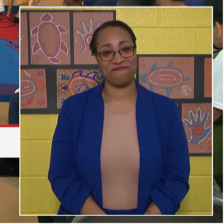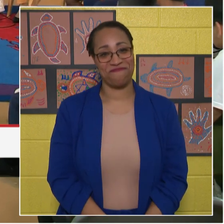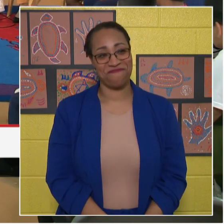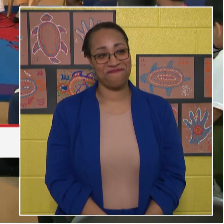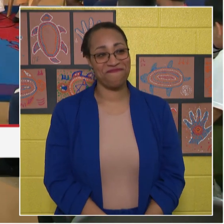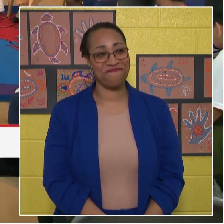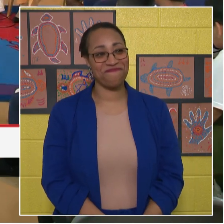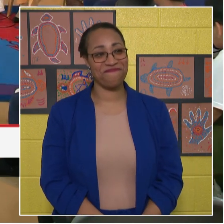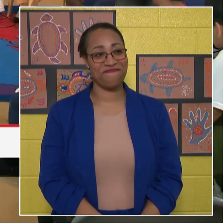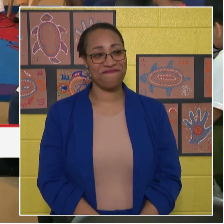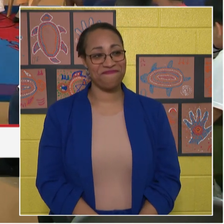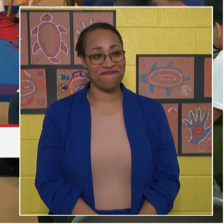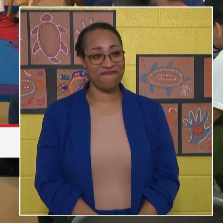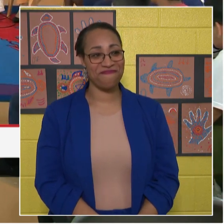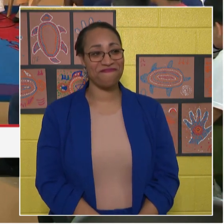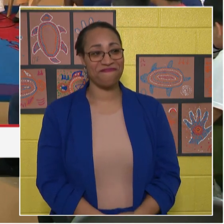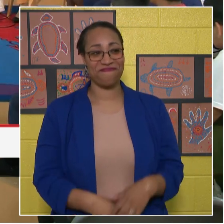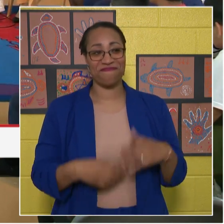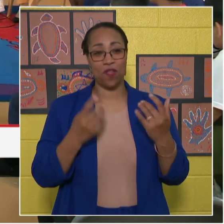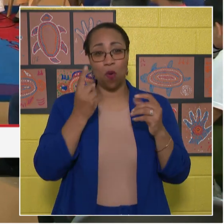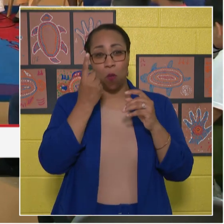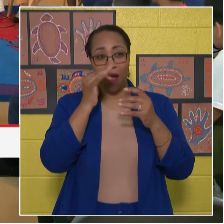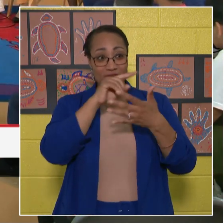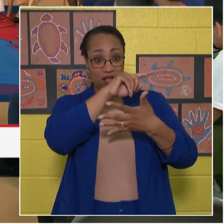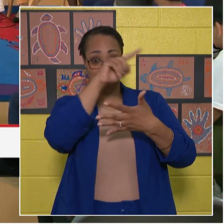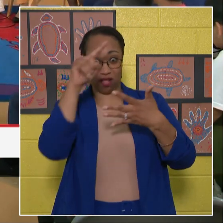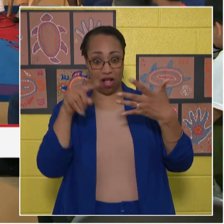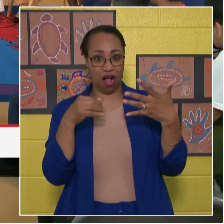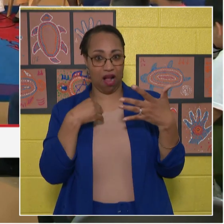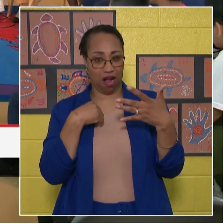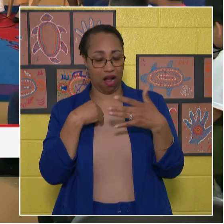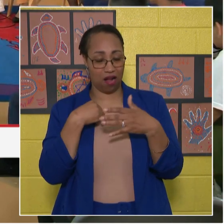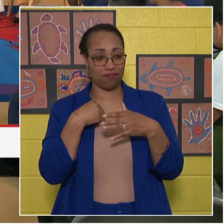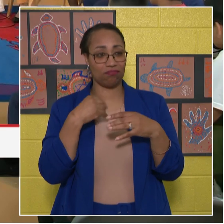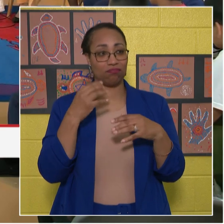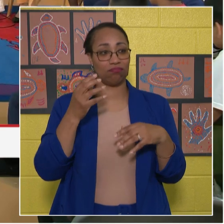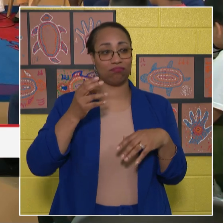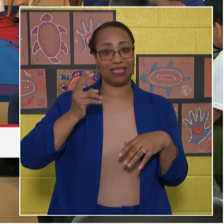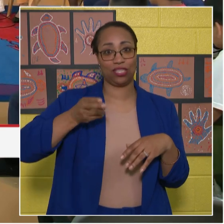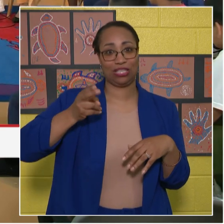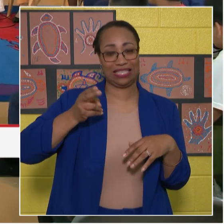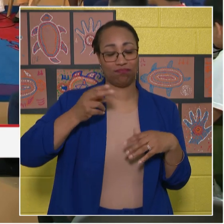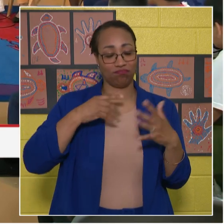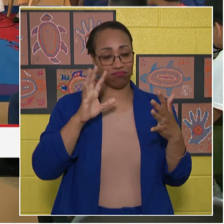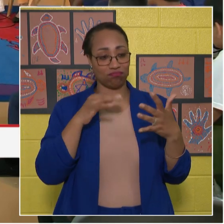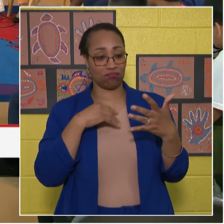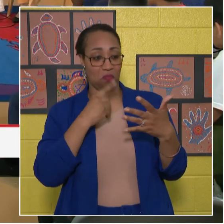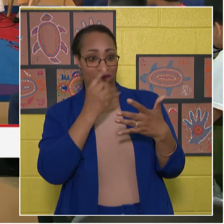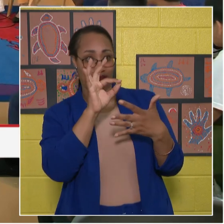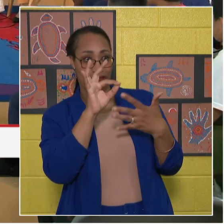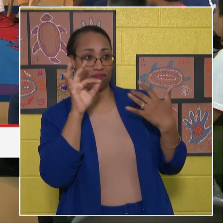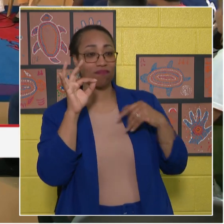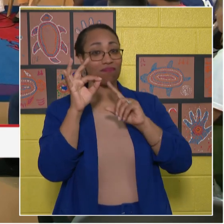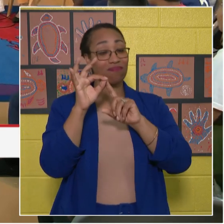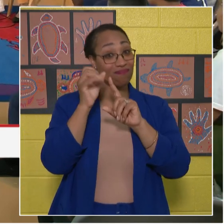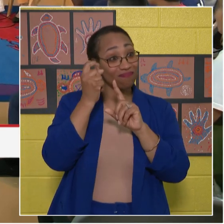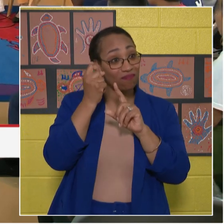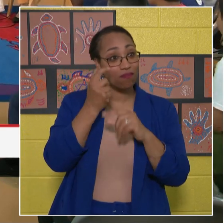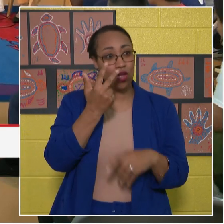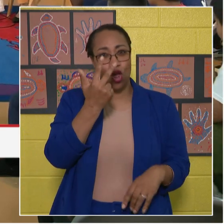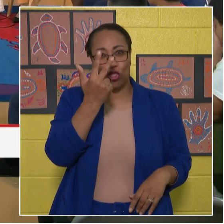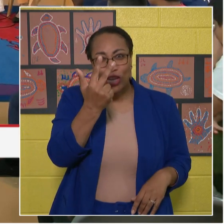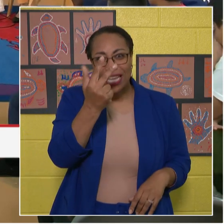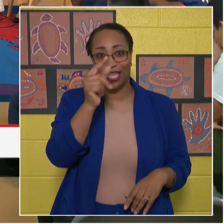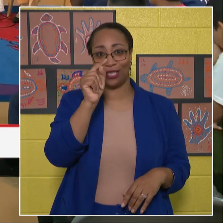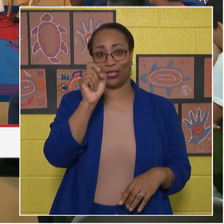our history of Home Rule Washington, D.C. To serve 3 terms. There